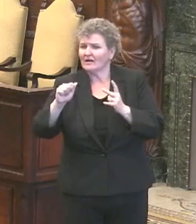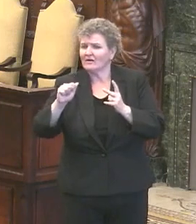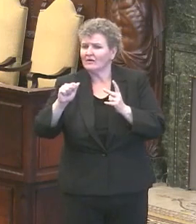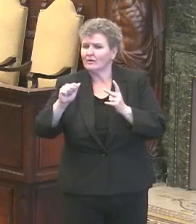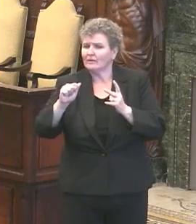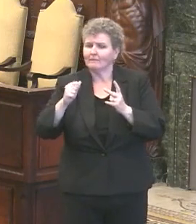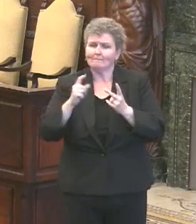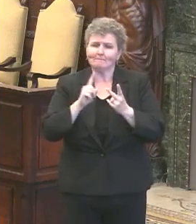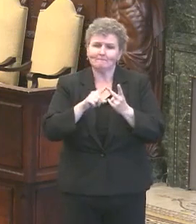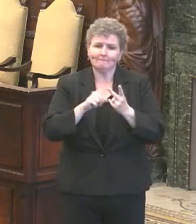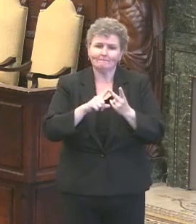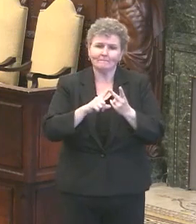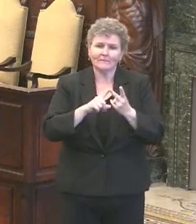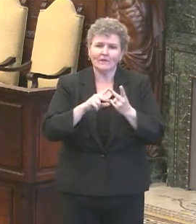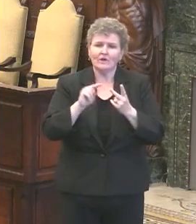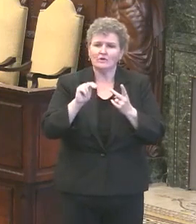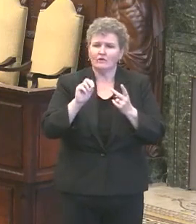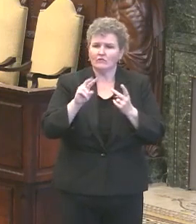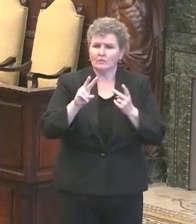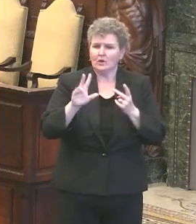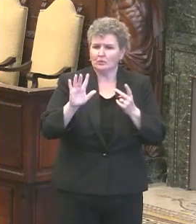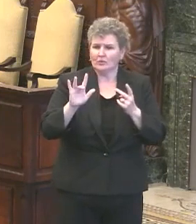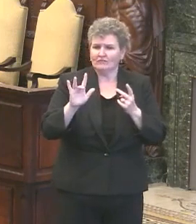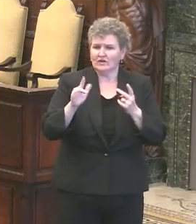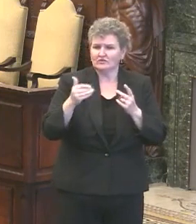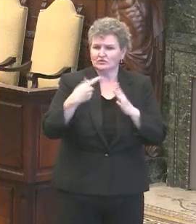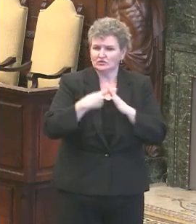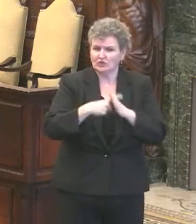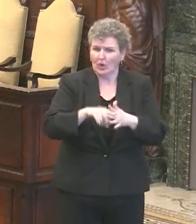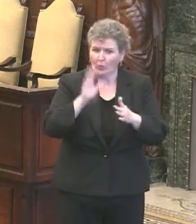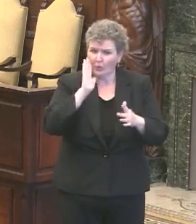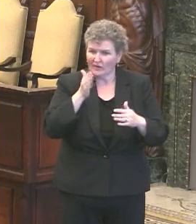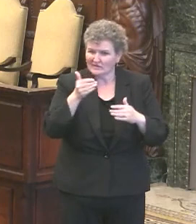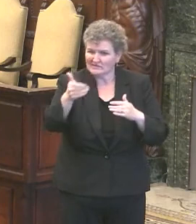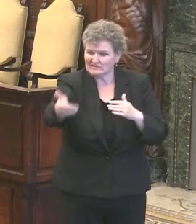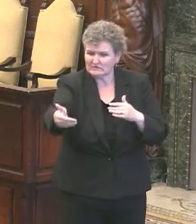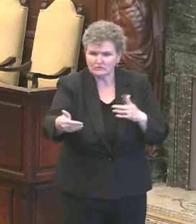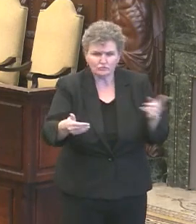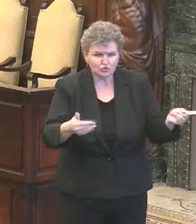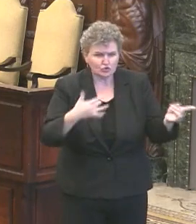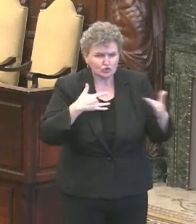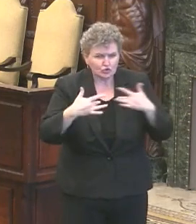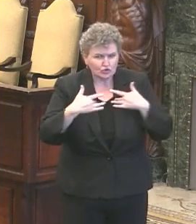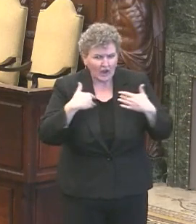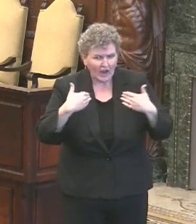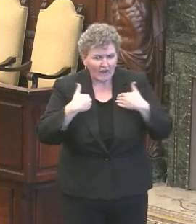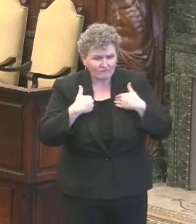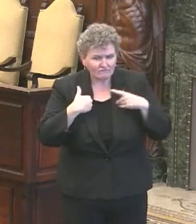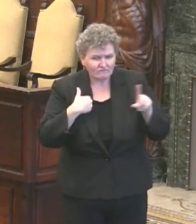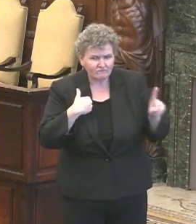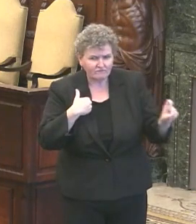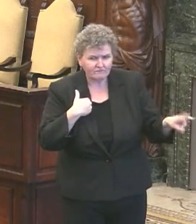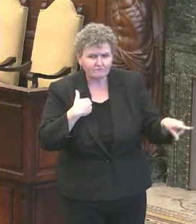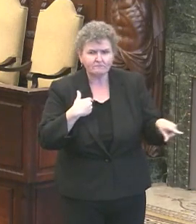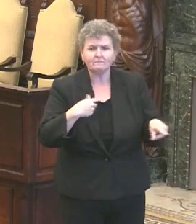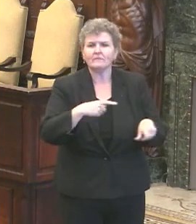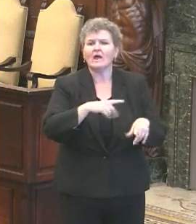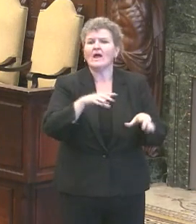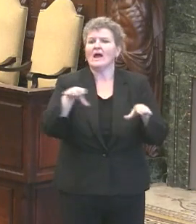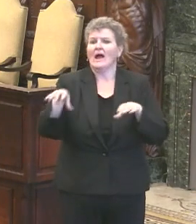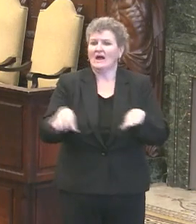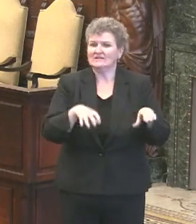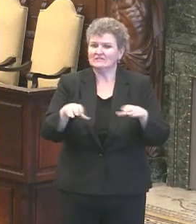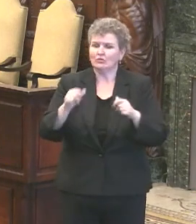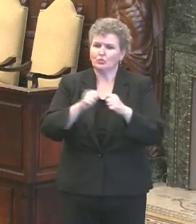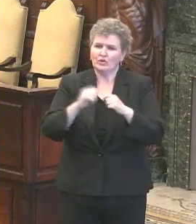will start on November 25th. What are your concerns about that? I have concerns about a wide range of activities that are occurring now